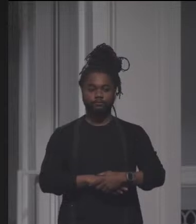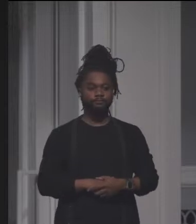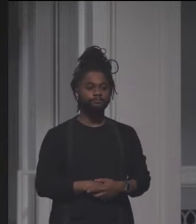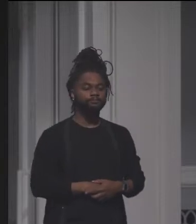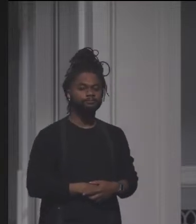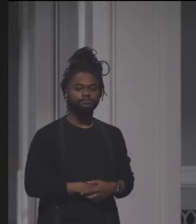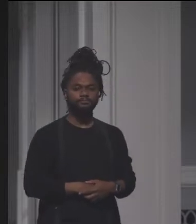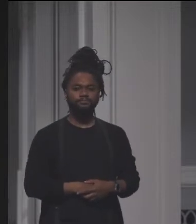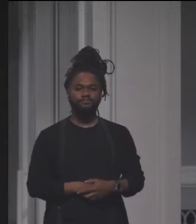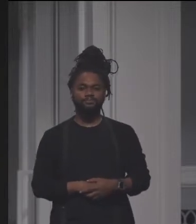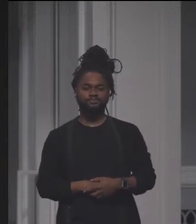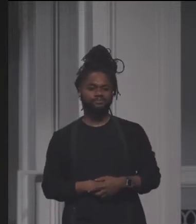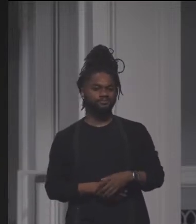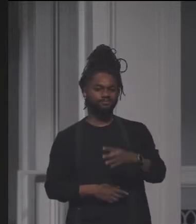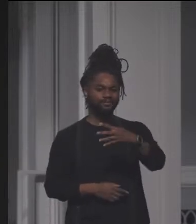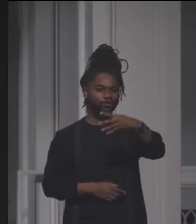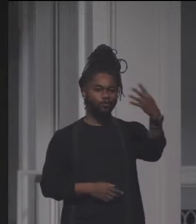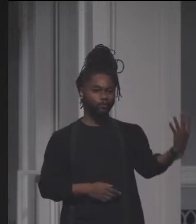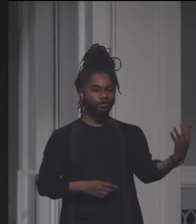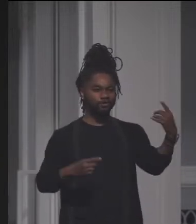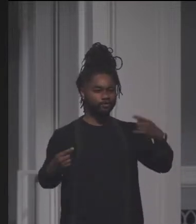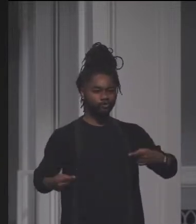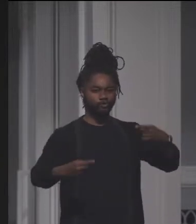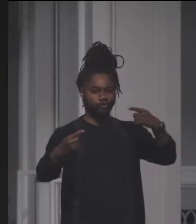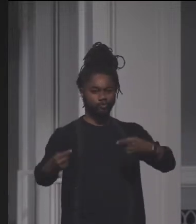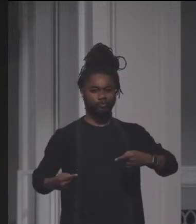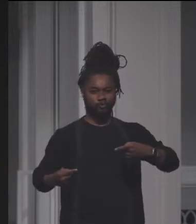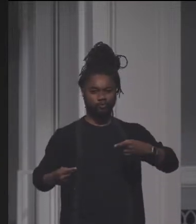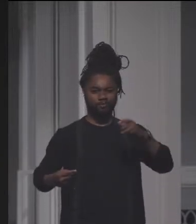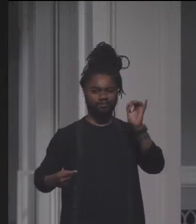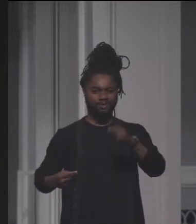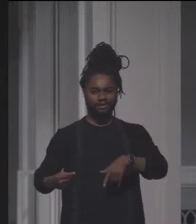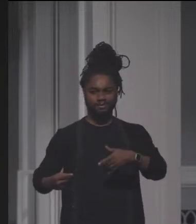What is the queer struggle? I mean,